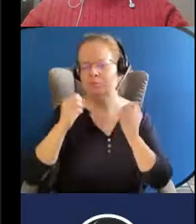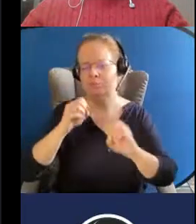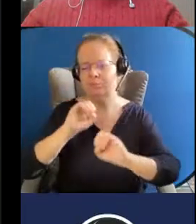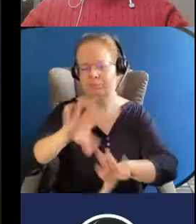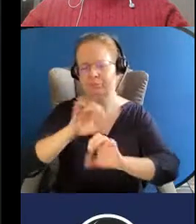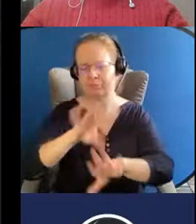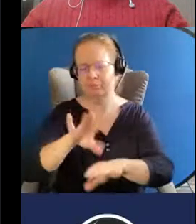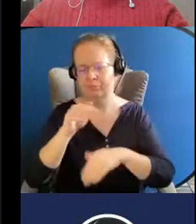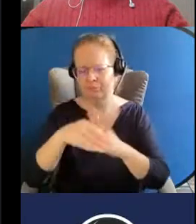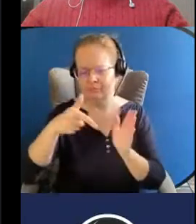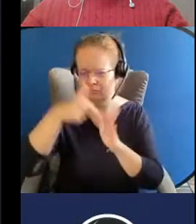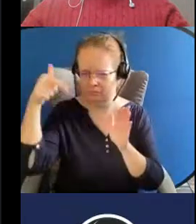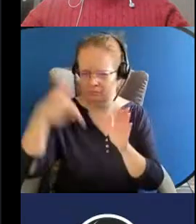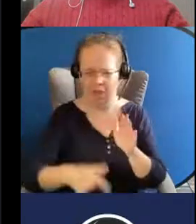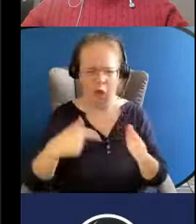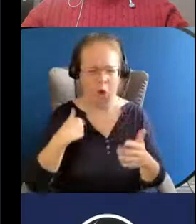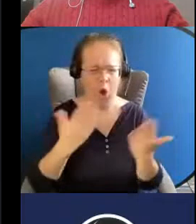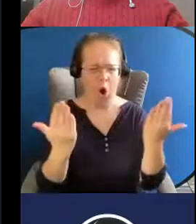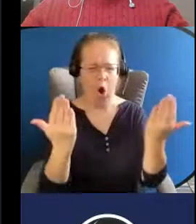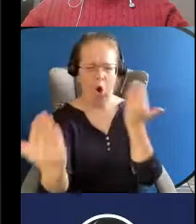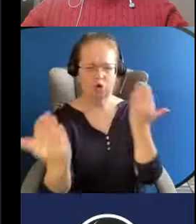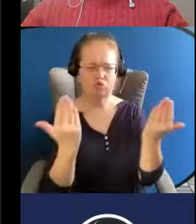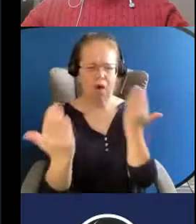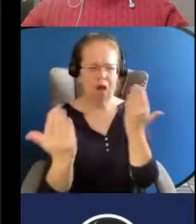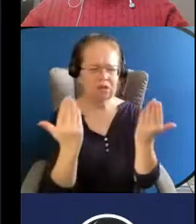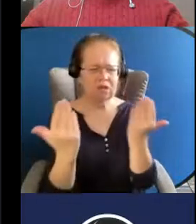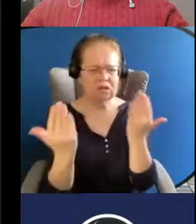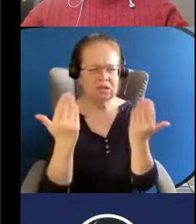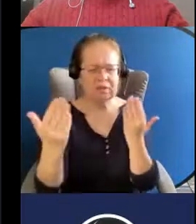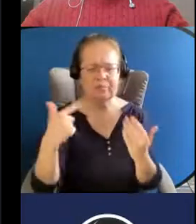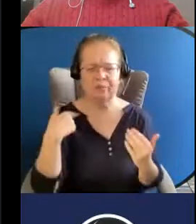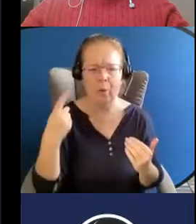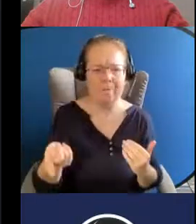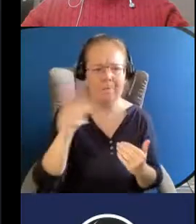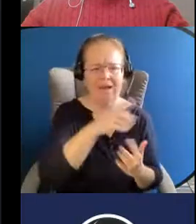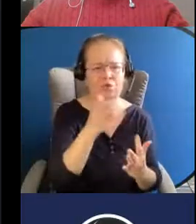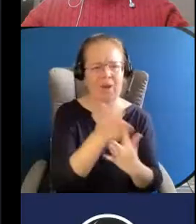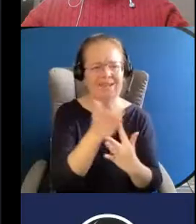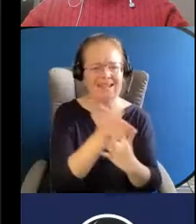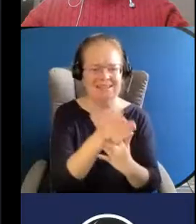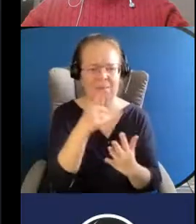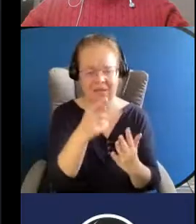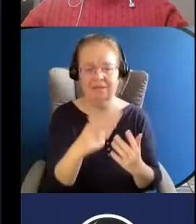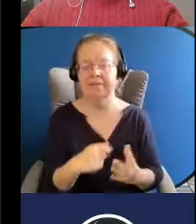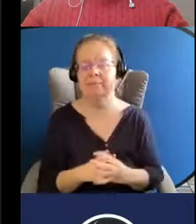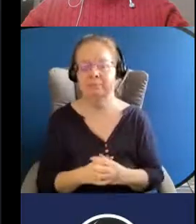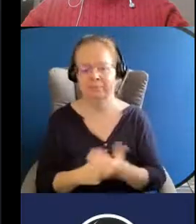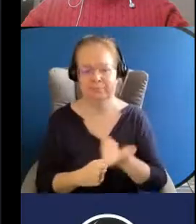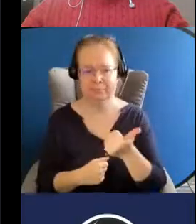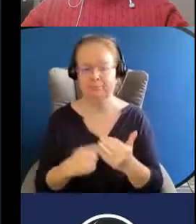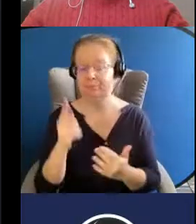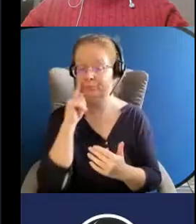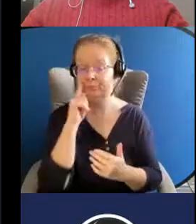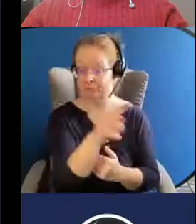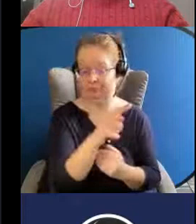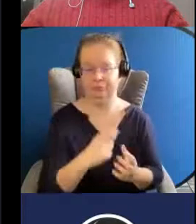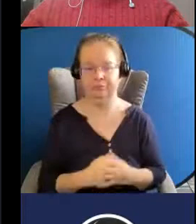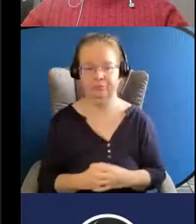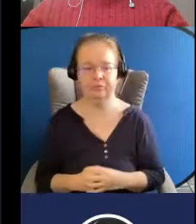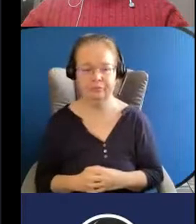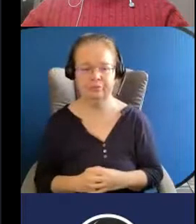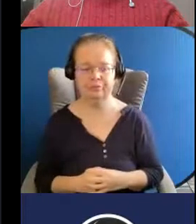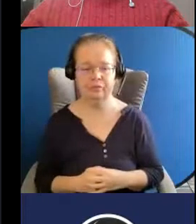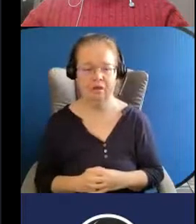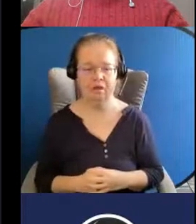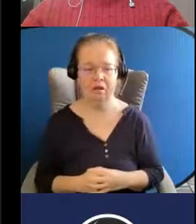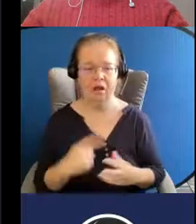contrast themes. So we're going to go back to the accessibility settings. You'll notice inside of the accessibility